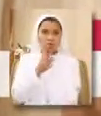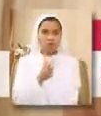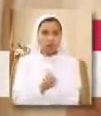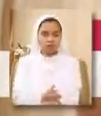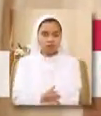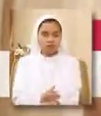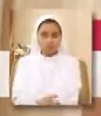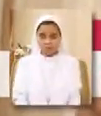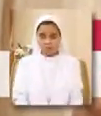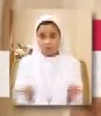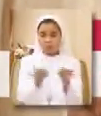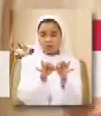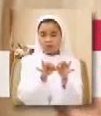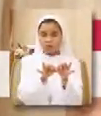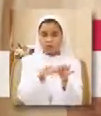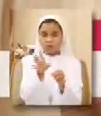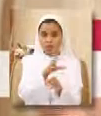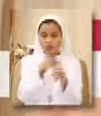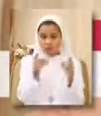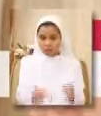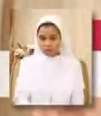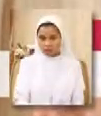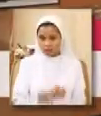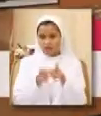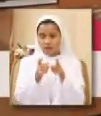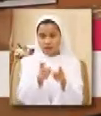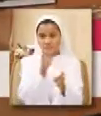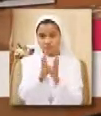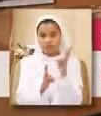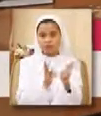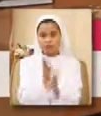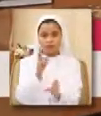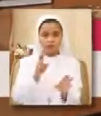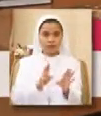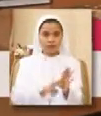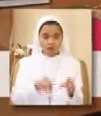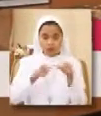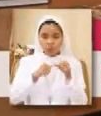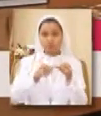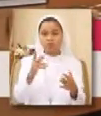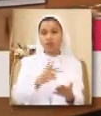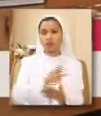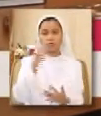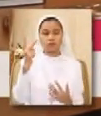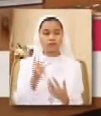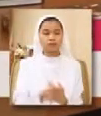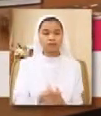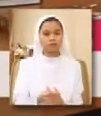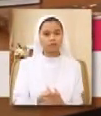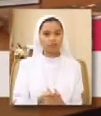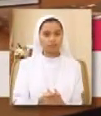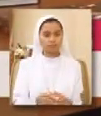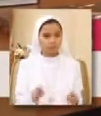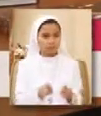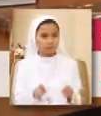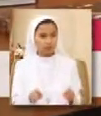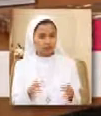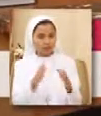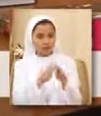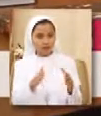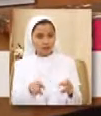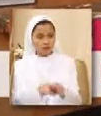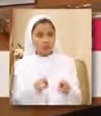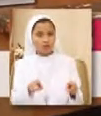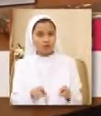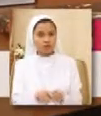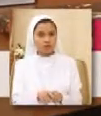come. And there might be a mass, and there's a distribution, and they take pictures. So right now you have a continuing program, the wheelchair. Yes, definitely. Sister,